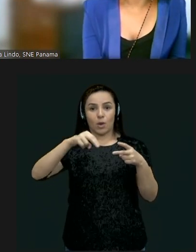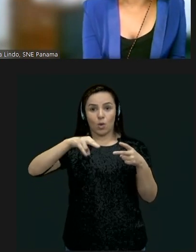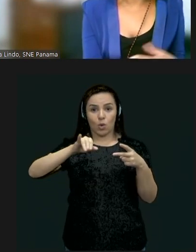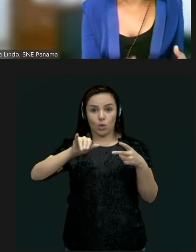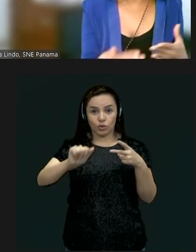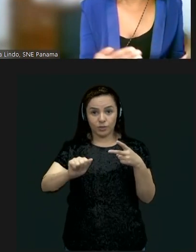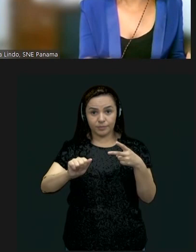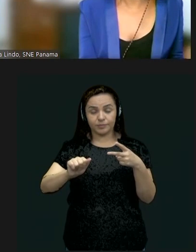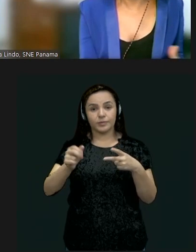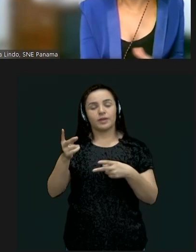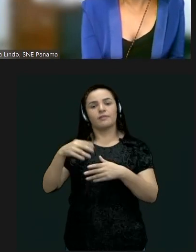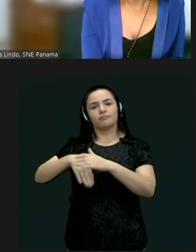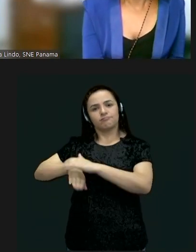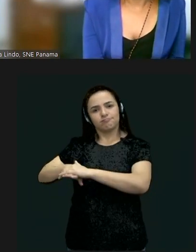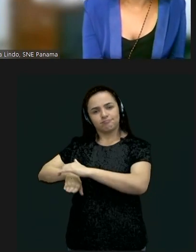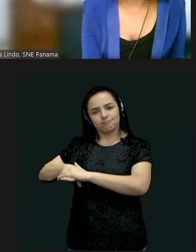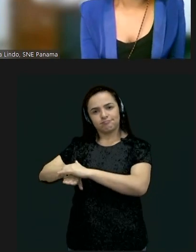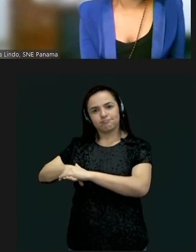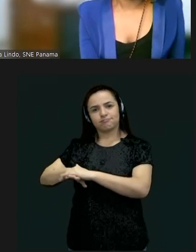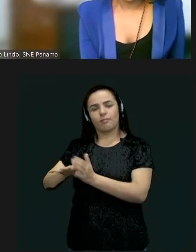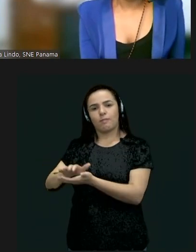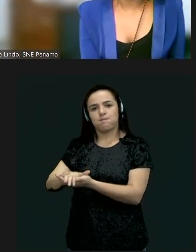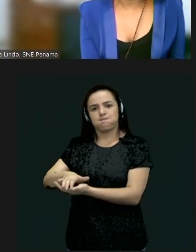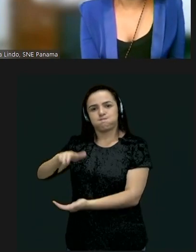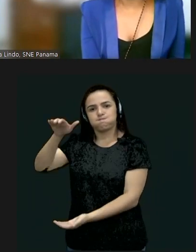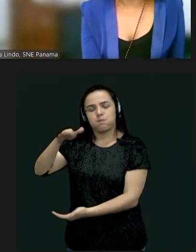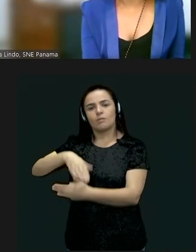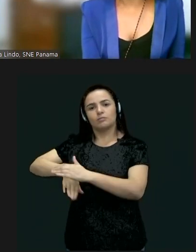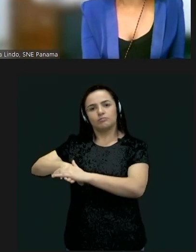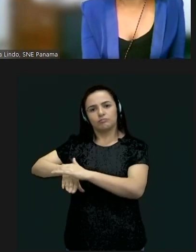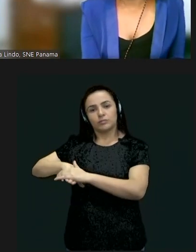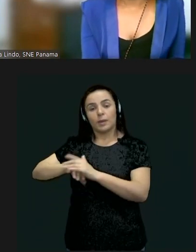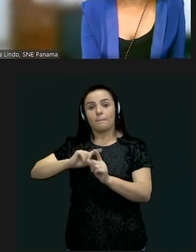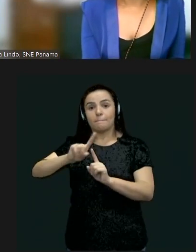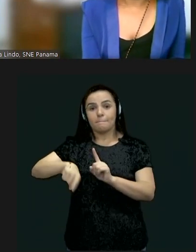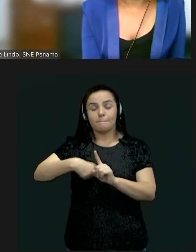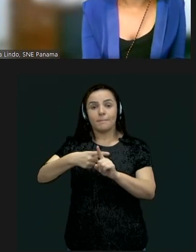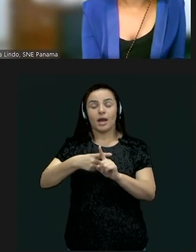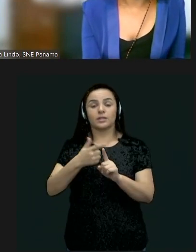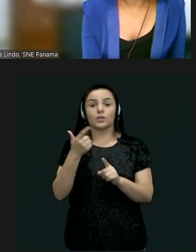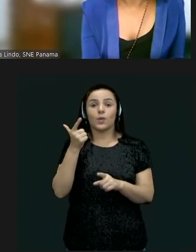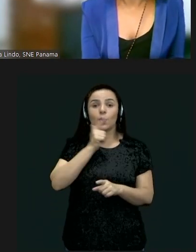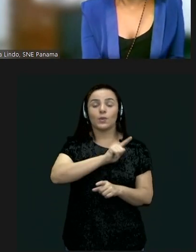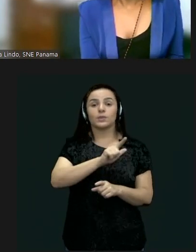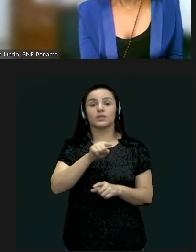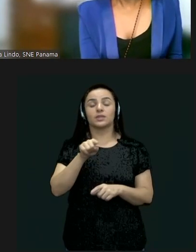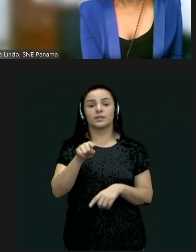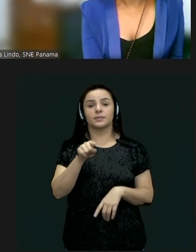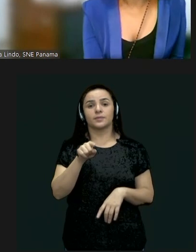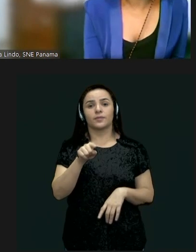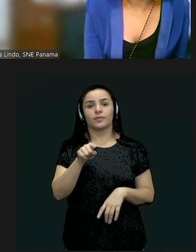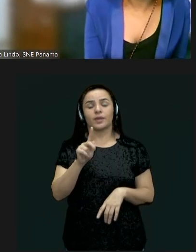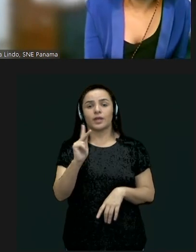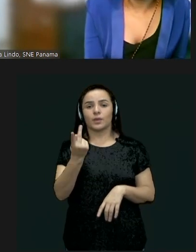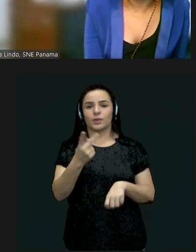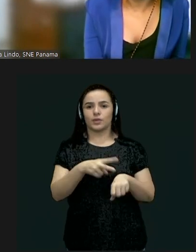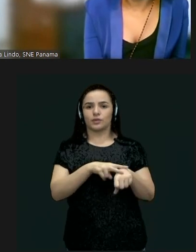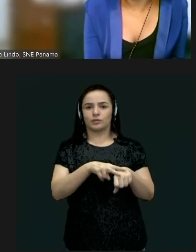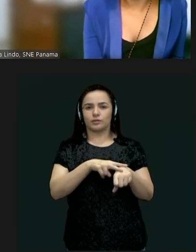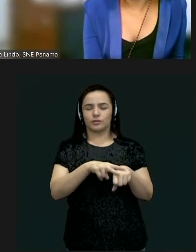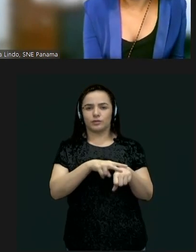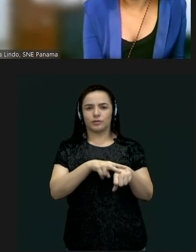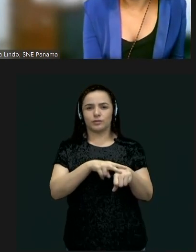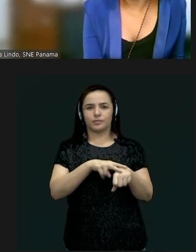the establishment of the feasibility study for a green hydrogen pipeline. And